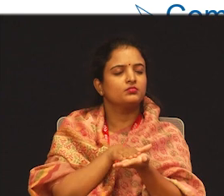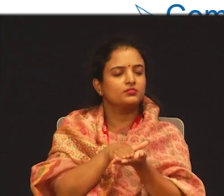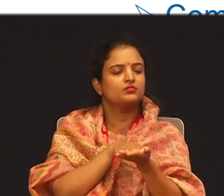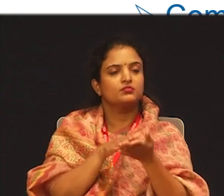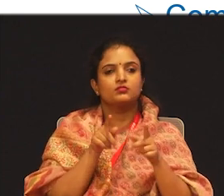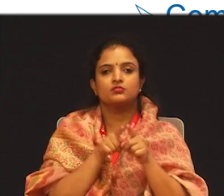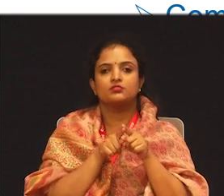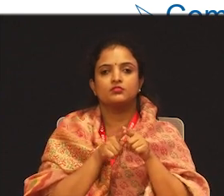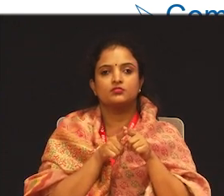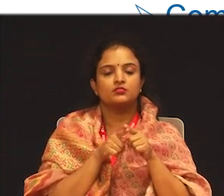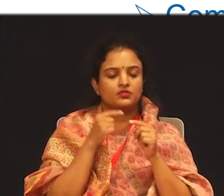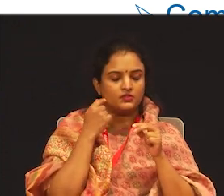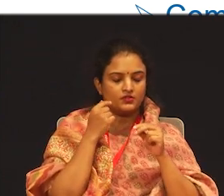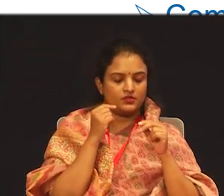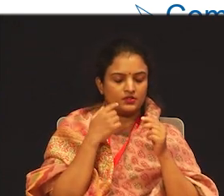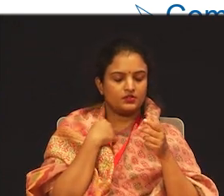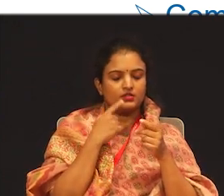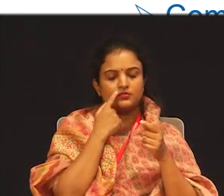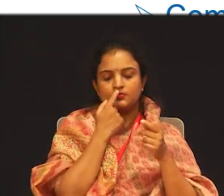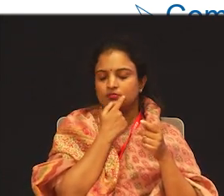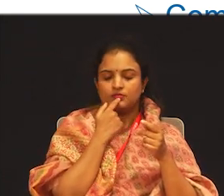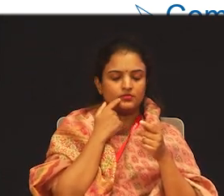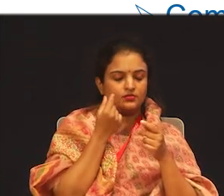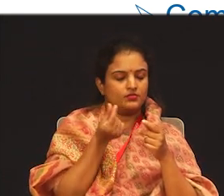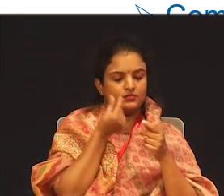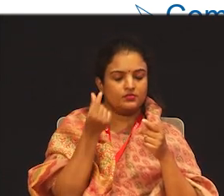be when we use lifts.